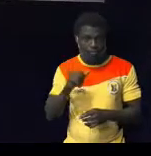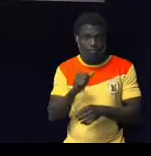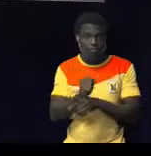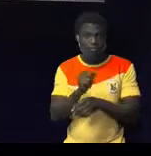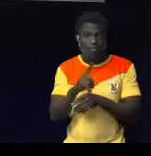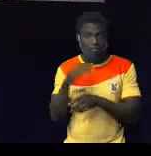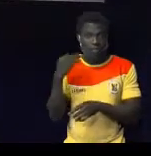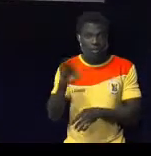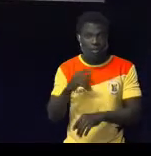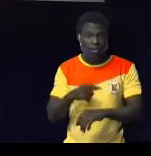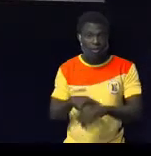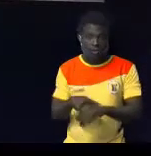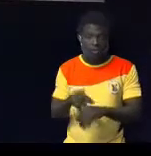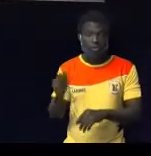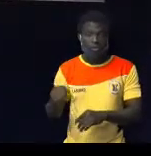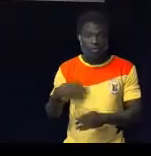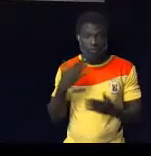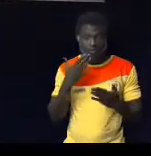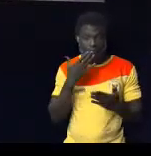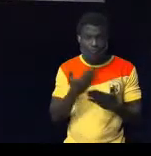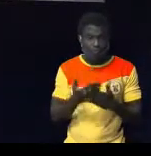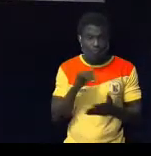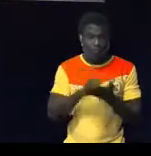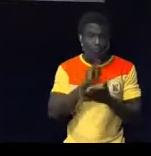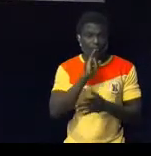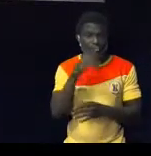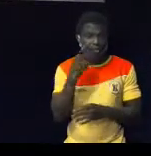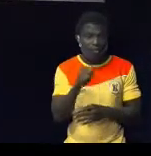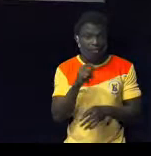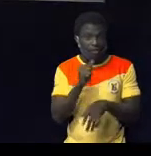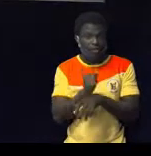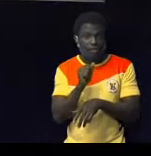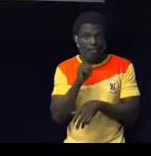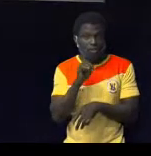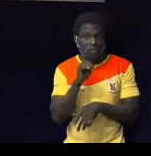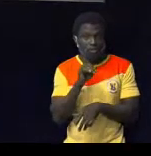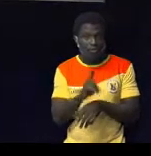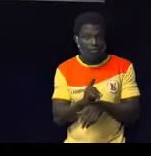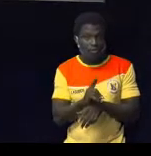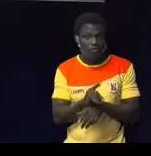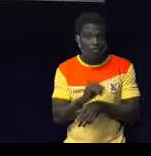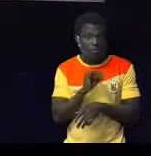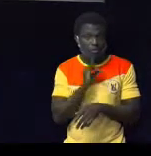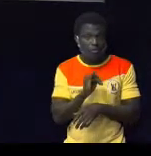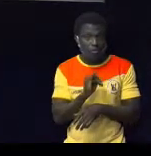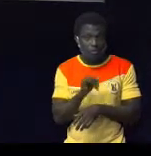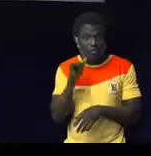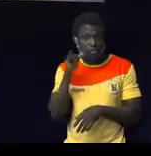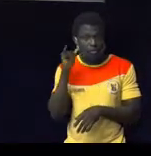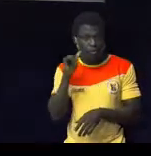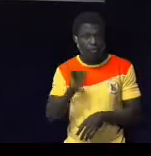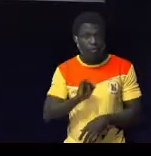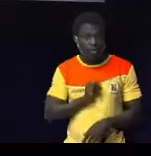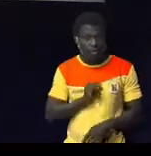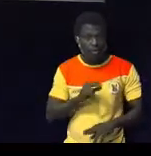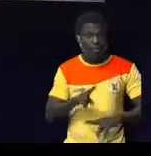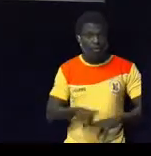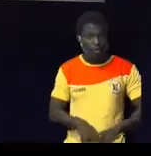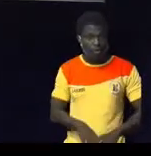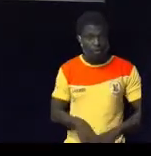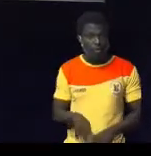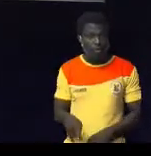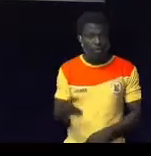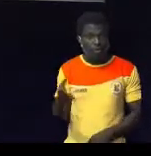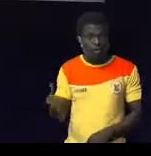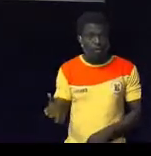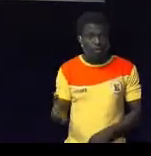Adverb of time. Yes, good. That is, the adverb then is yesterday. I sat